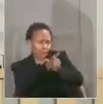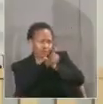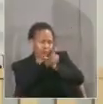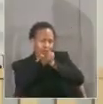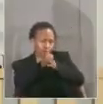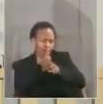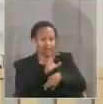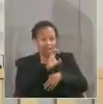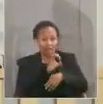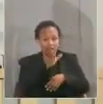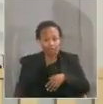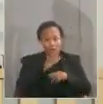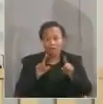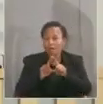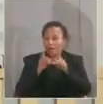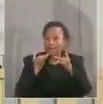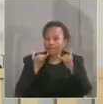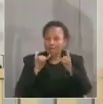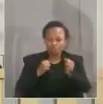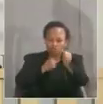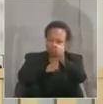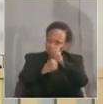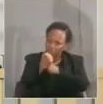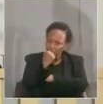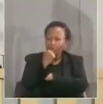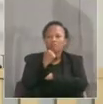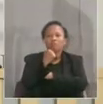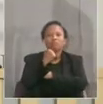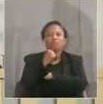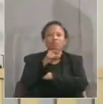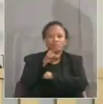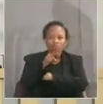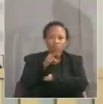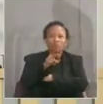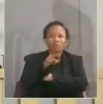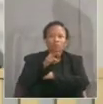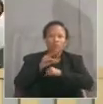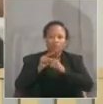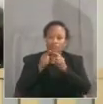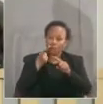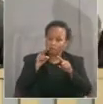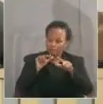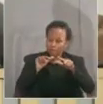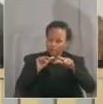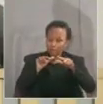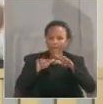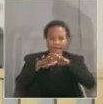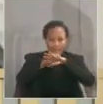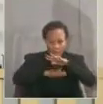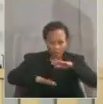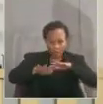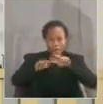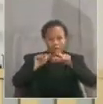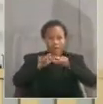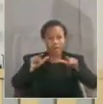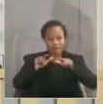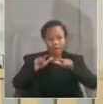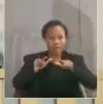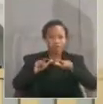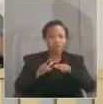structure and expertise that are found at mission area level will be duplicated at